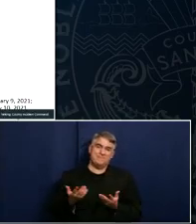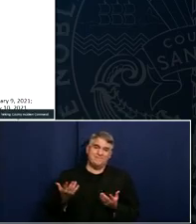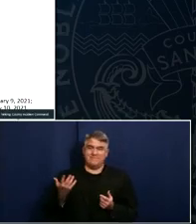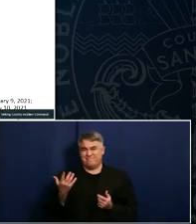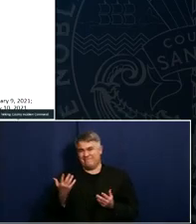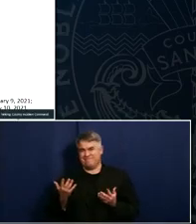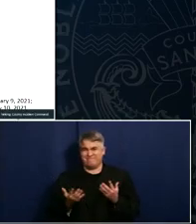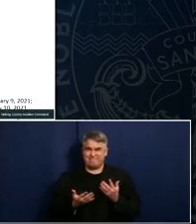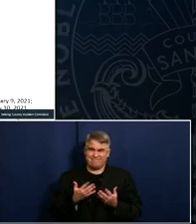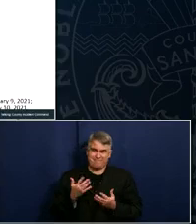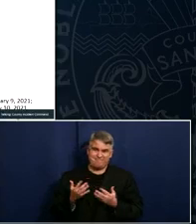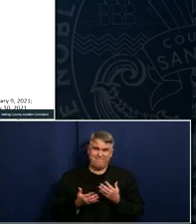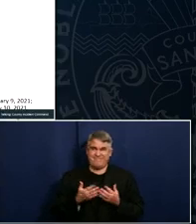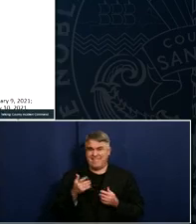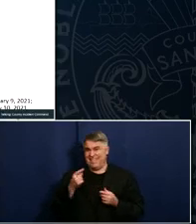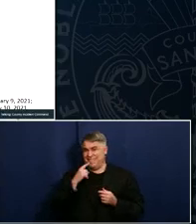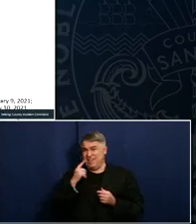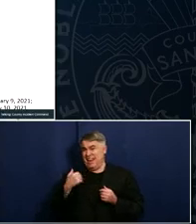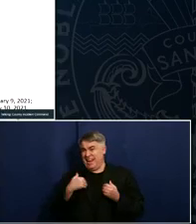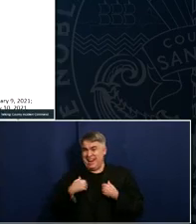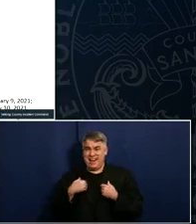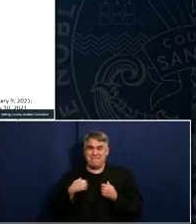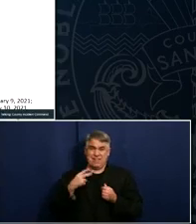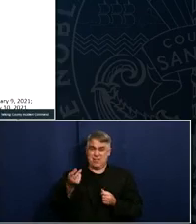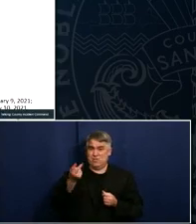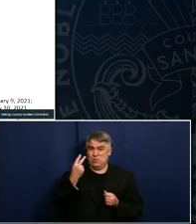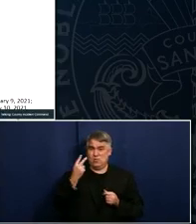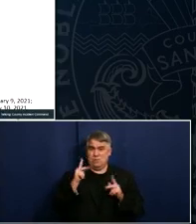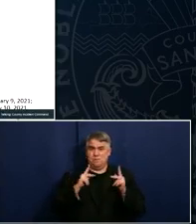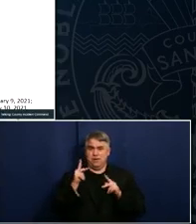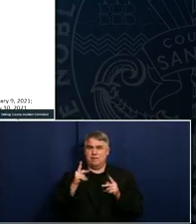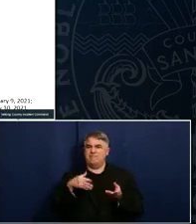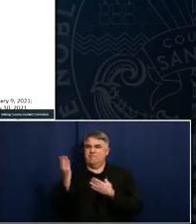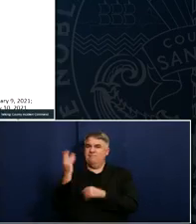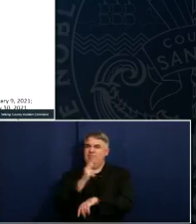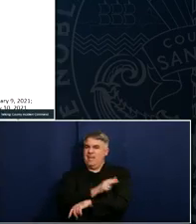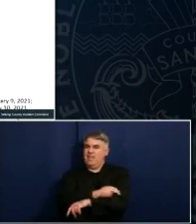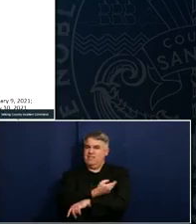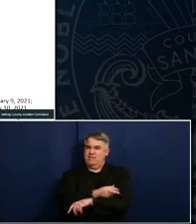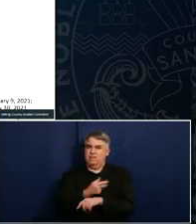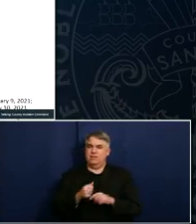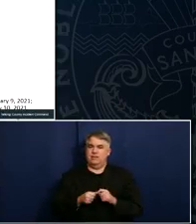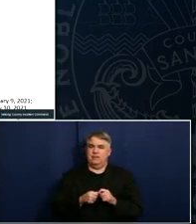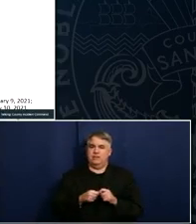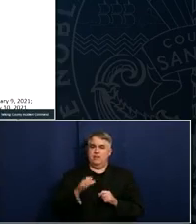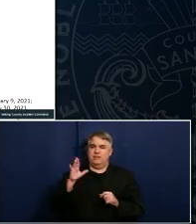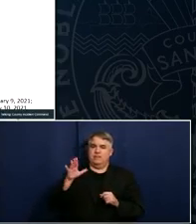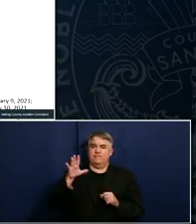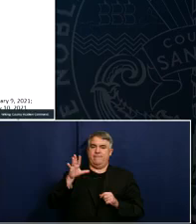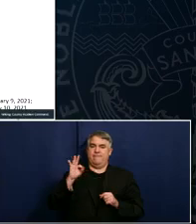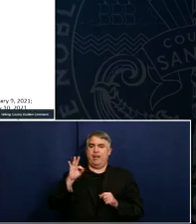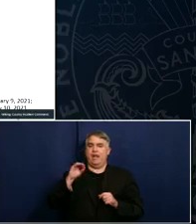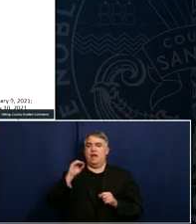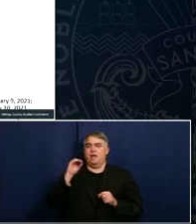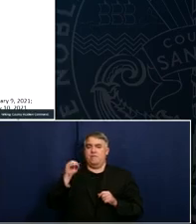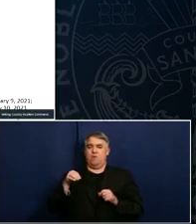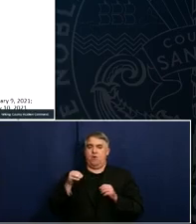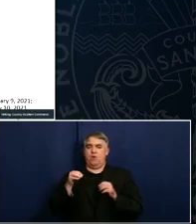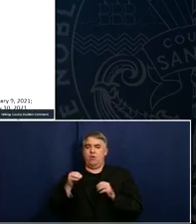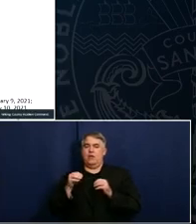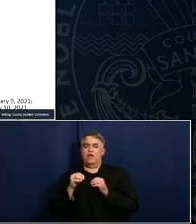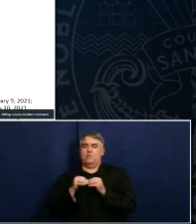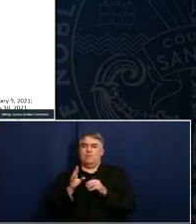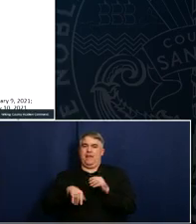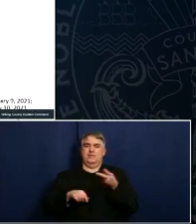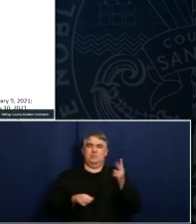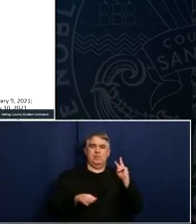we've had 2 hospitalizations out of this total number. This is 59 more cases than were reported 2 weeks ago at our last